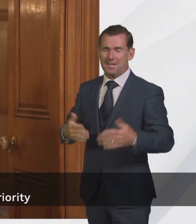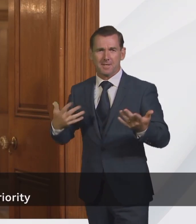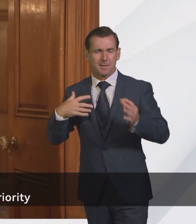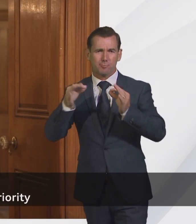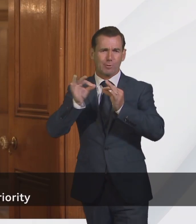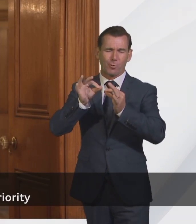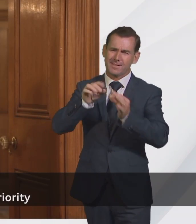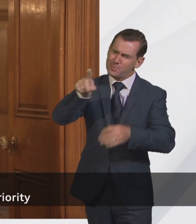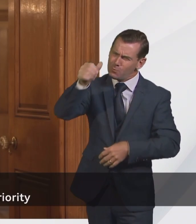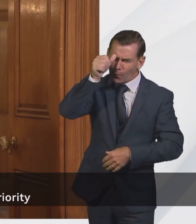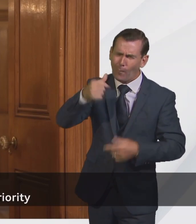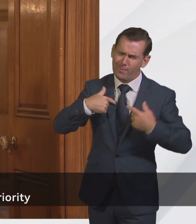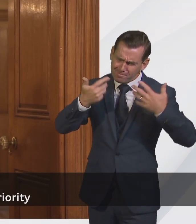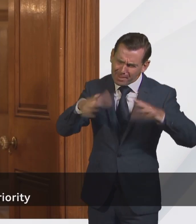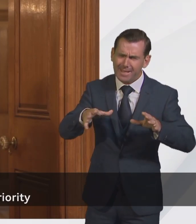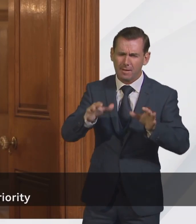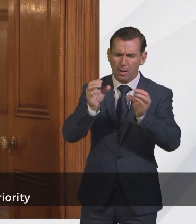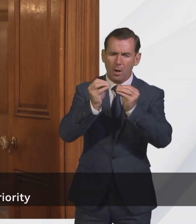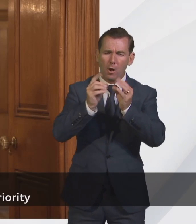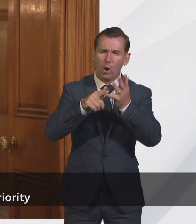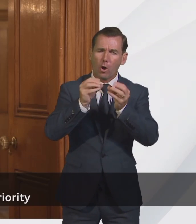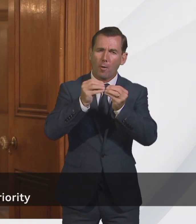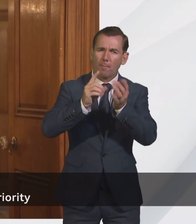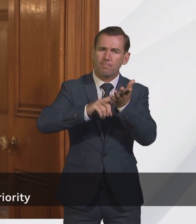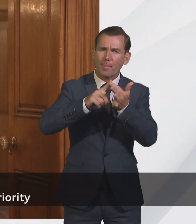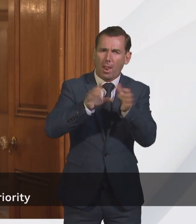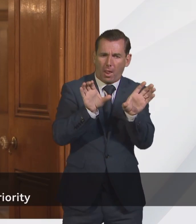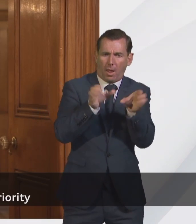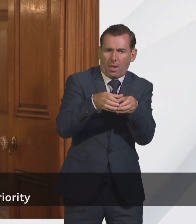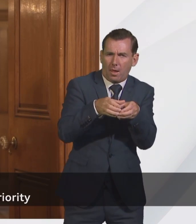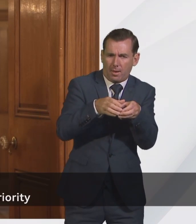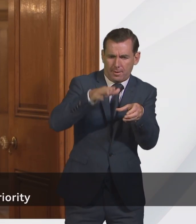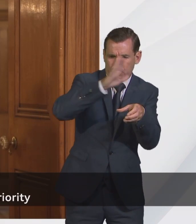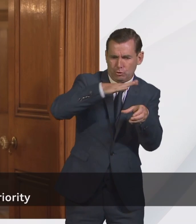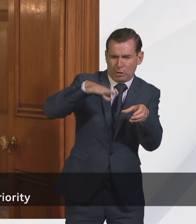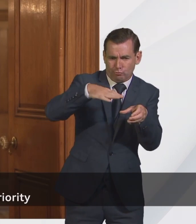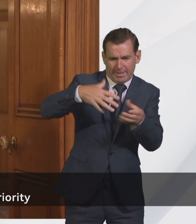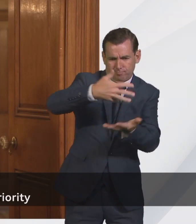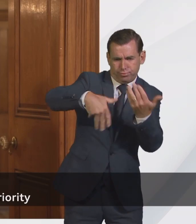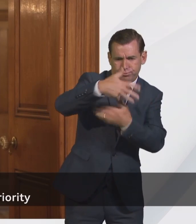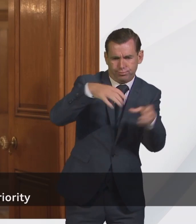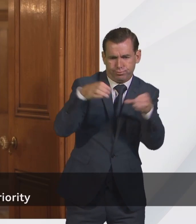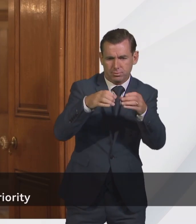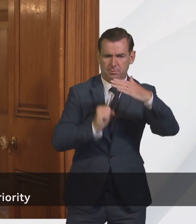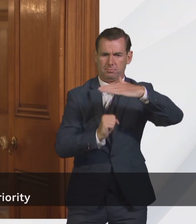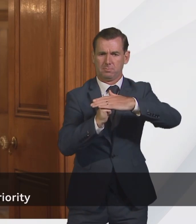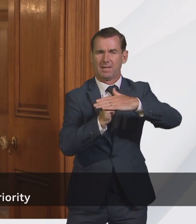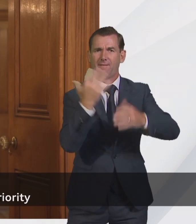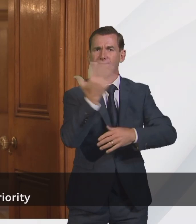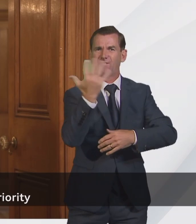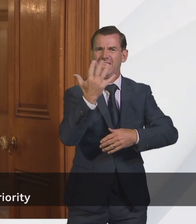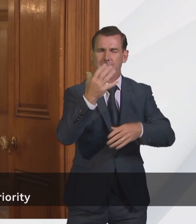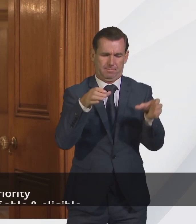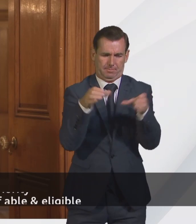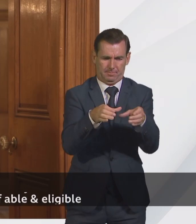in the classroom, creating a protective environment for those children. Currently, that is at 15. What we would be looking